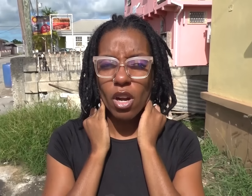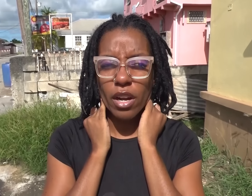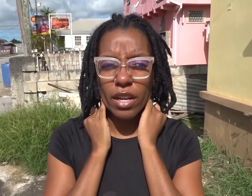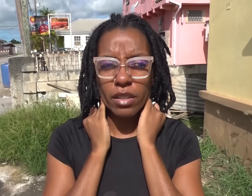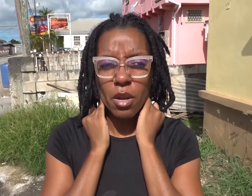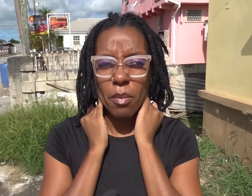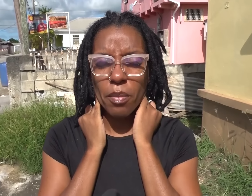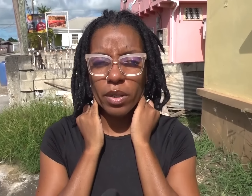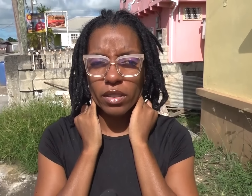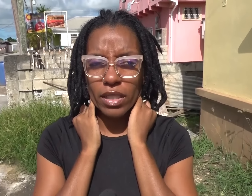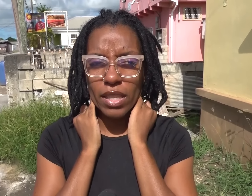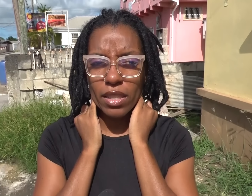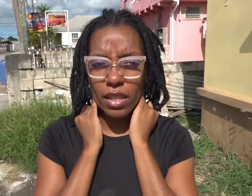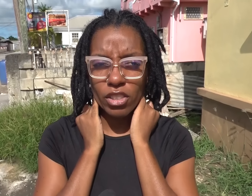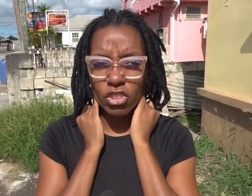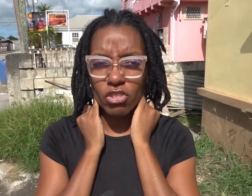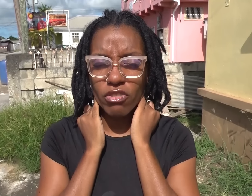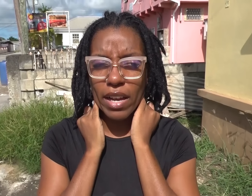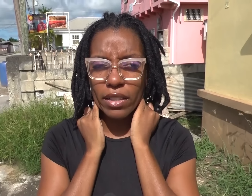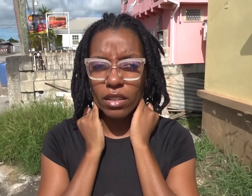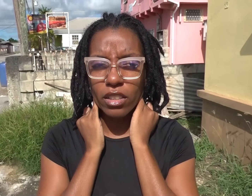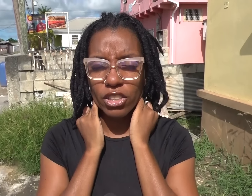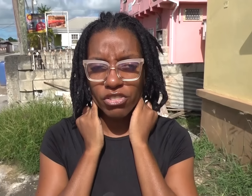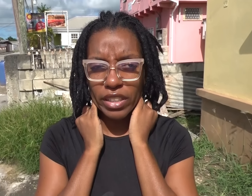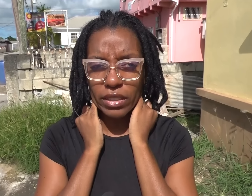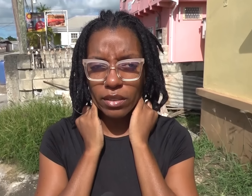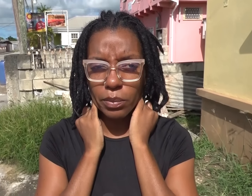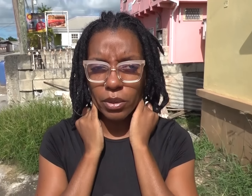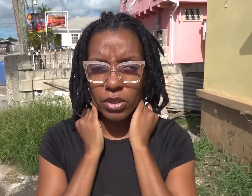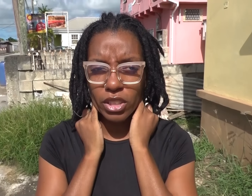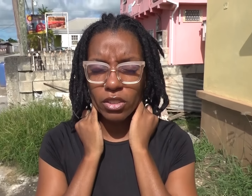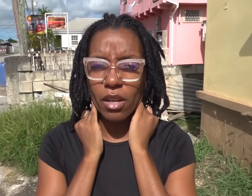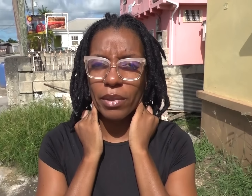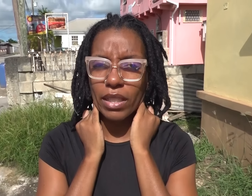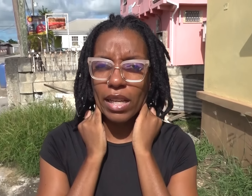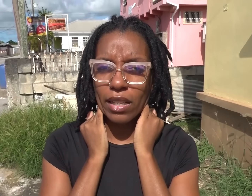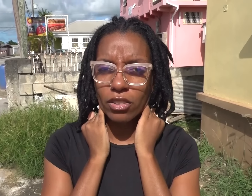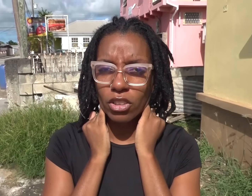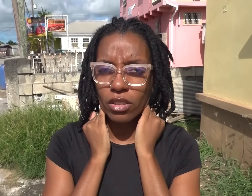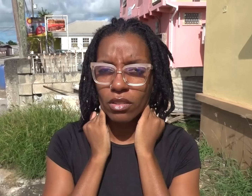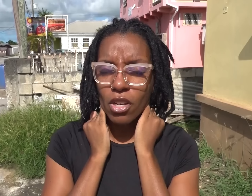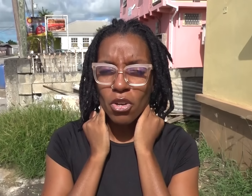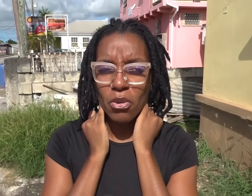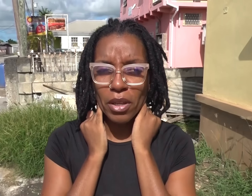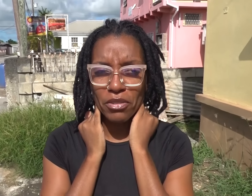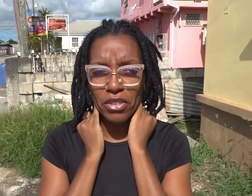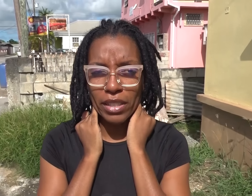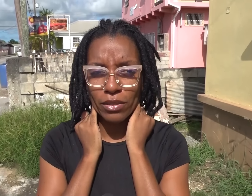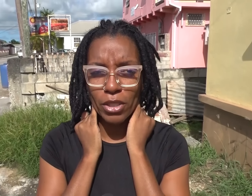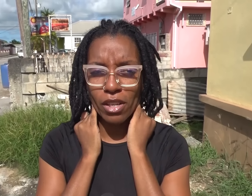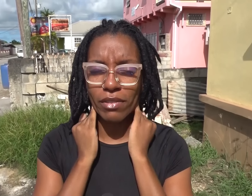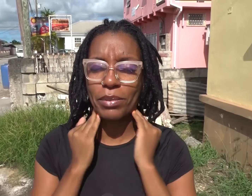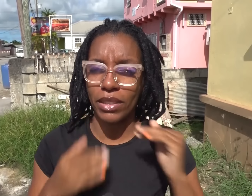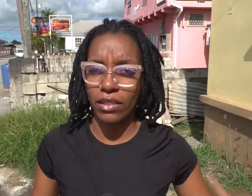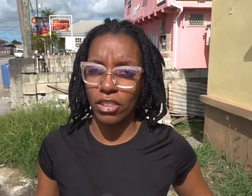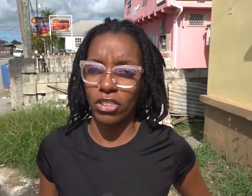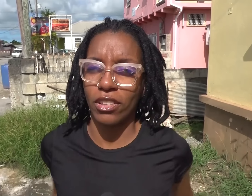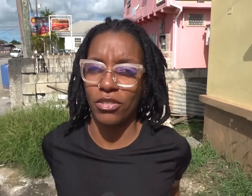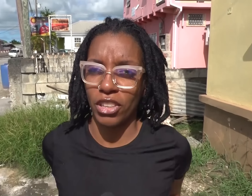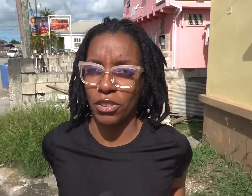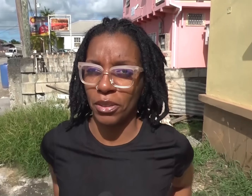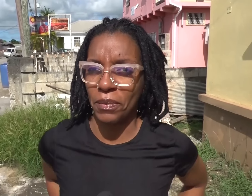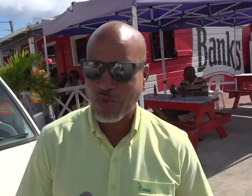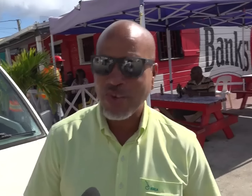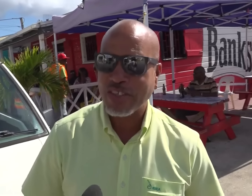be hard, but I think she ran a good race, but we just got to be glad that she qualified and we got representation